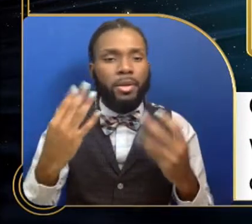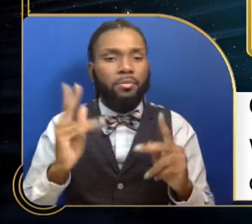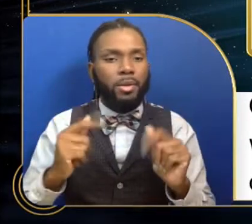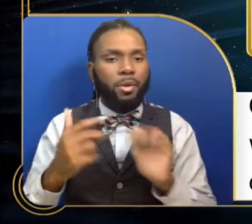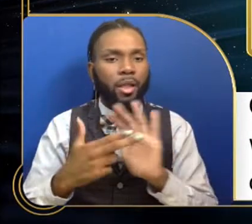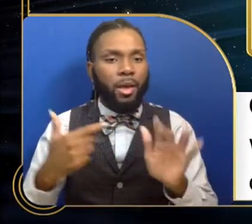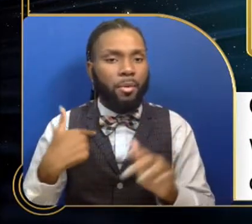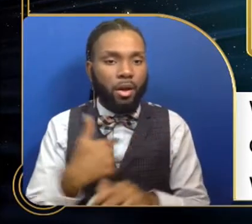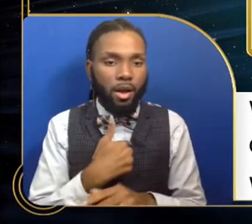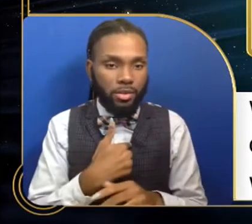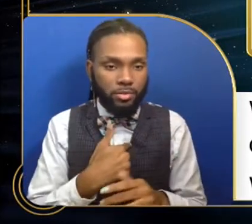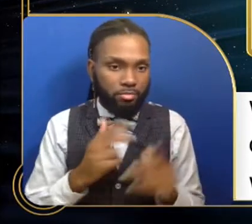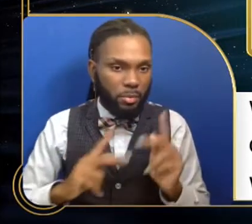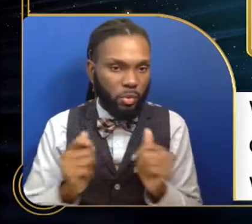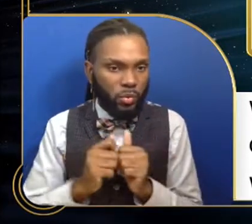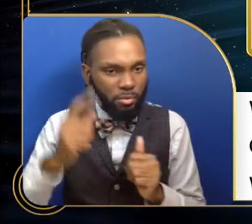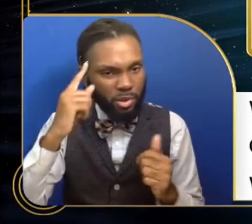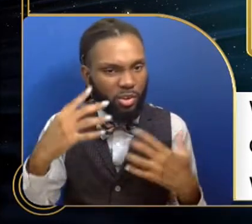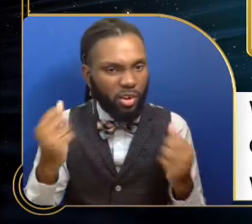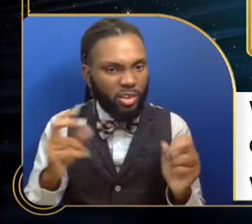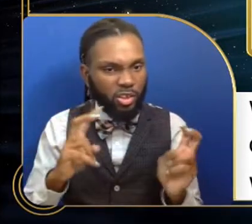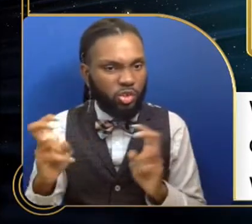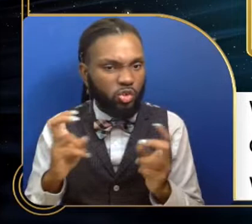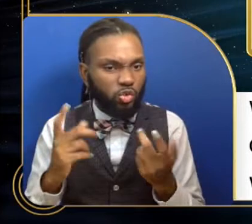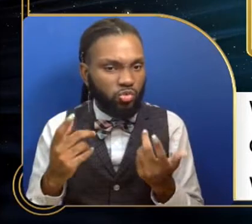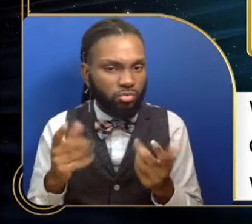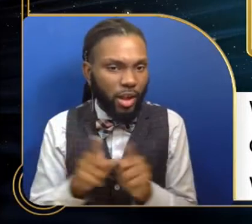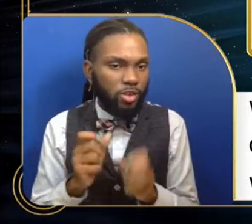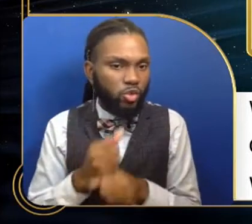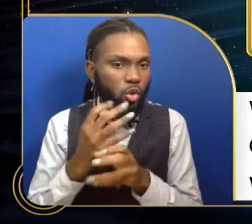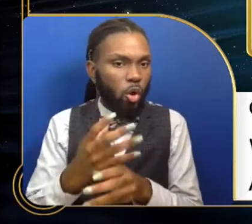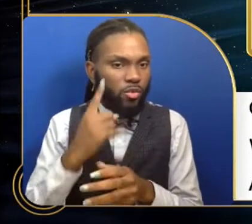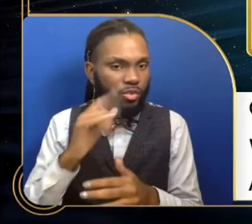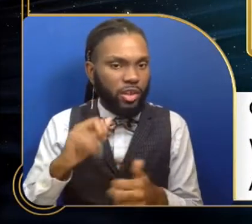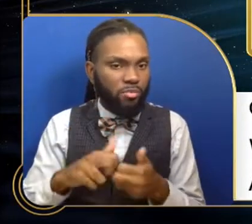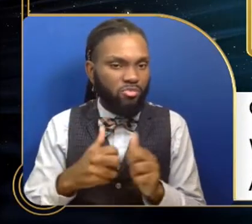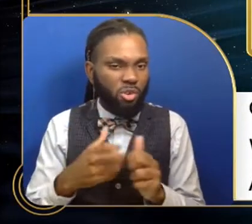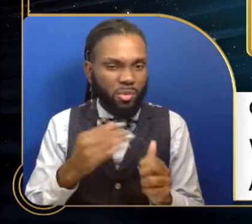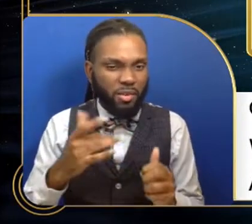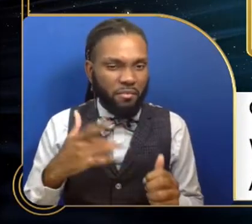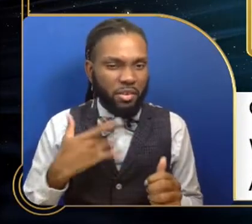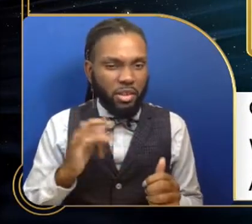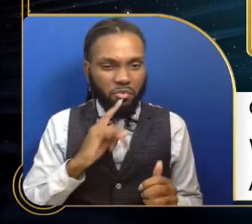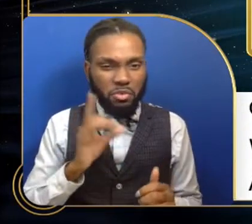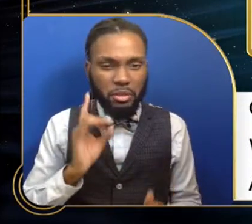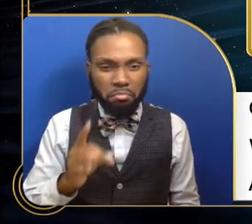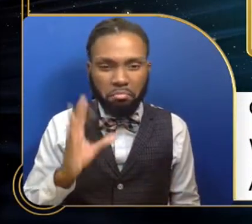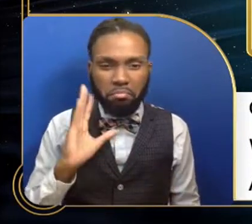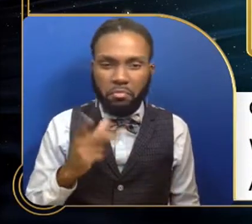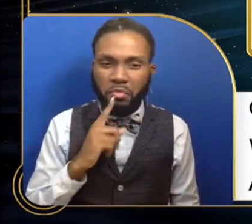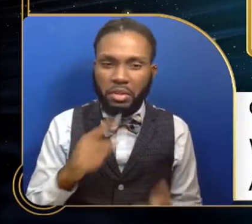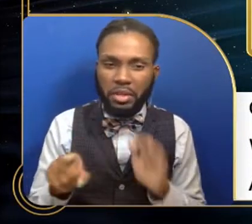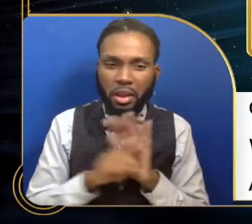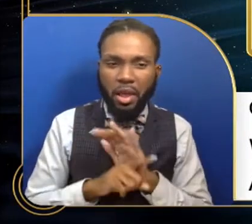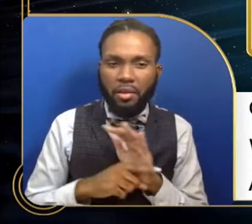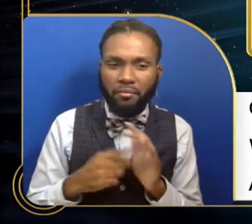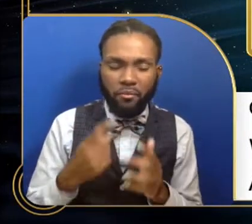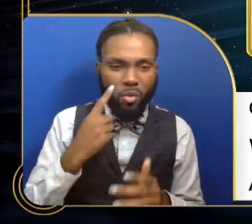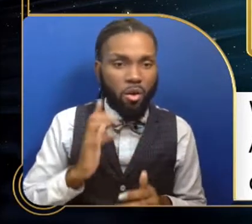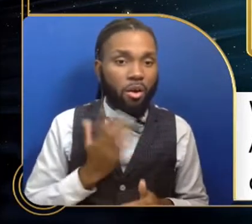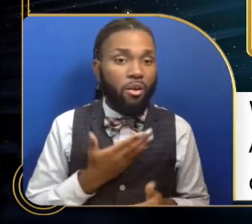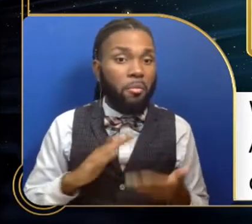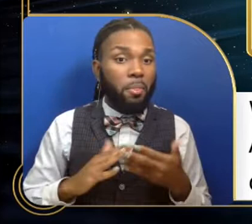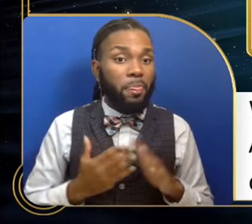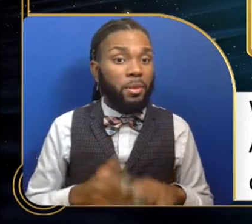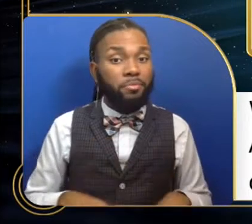health issues, as the cause of that. And that's so heinous and so damaging to our community, because what that leads